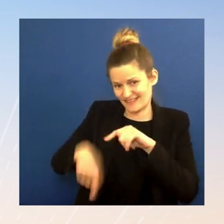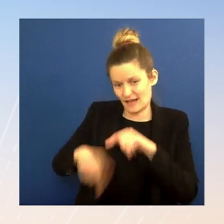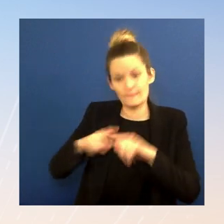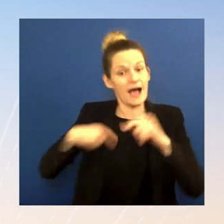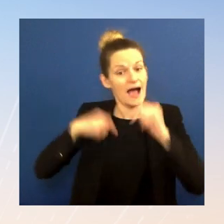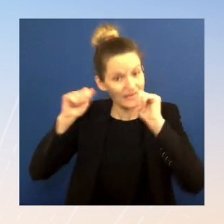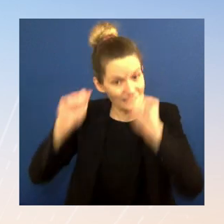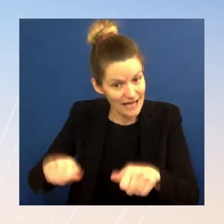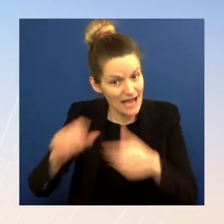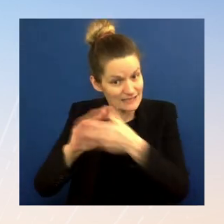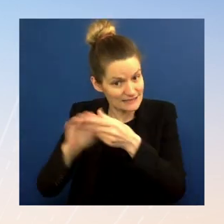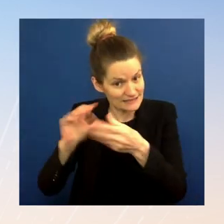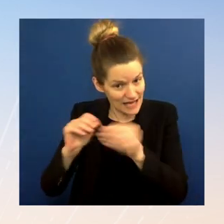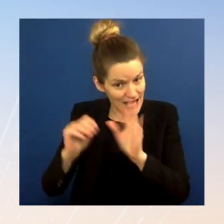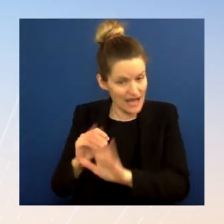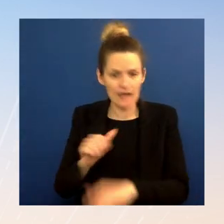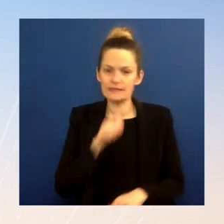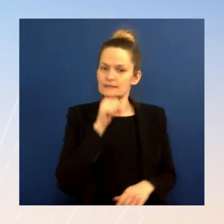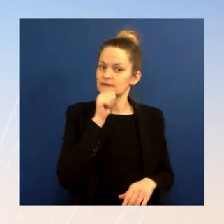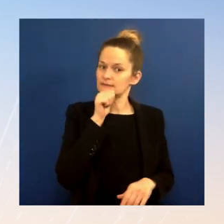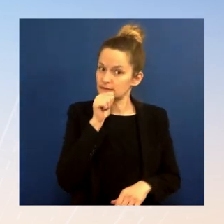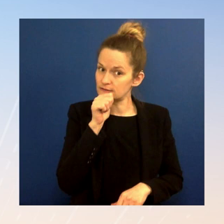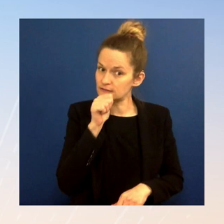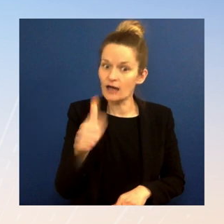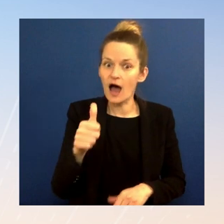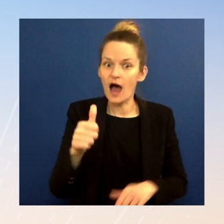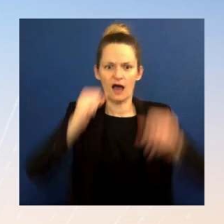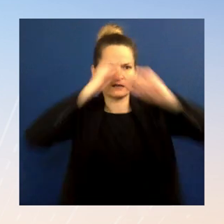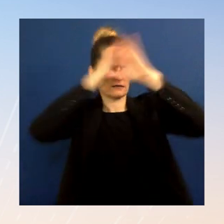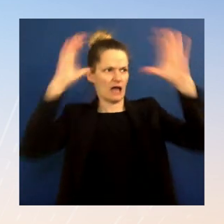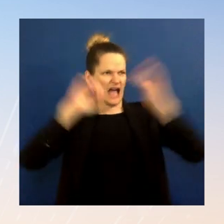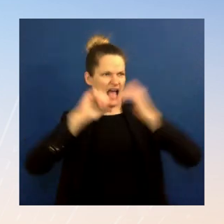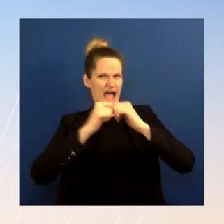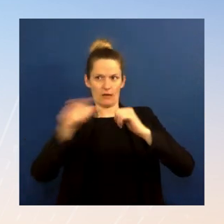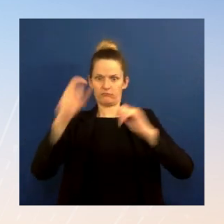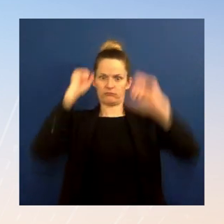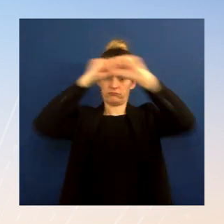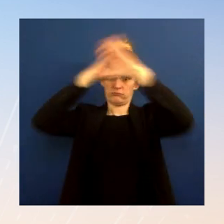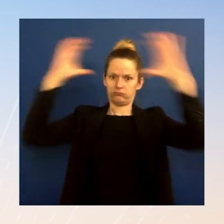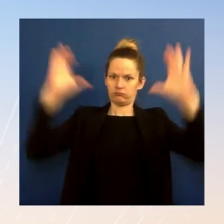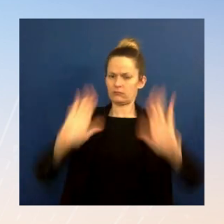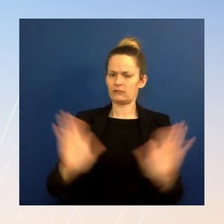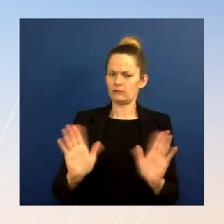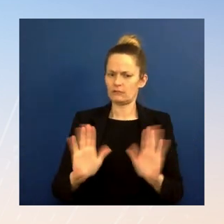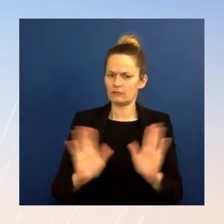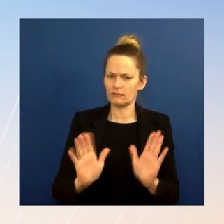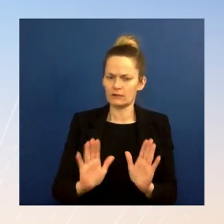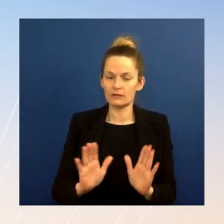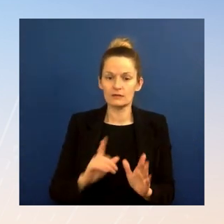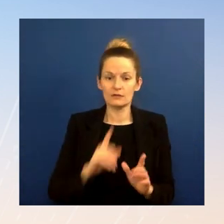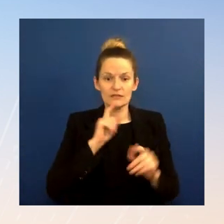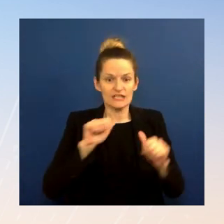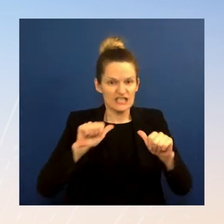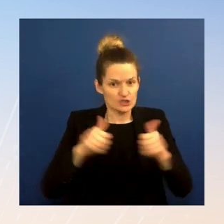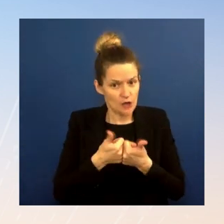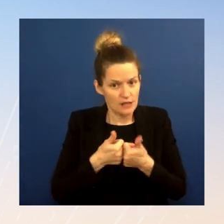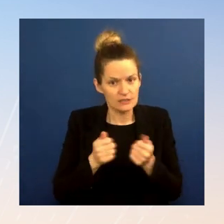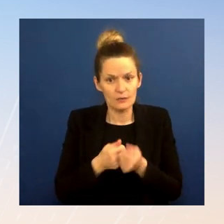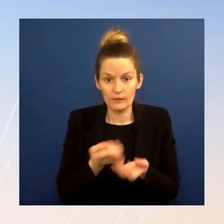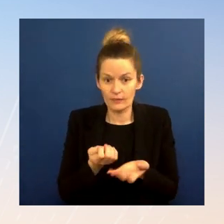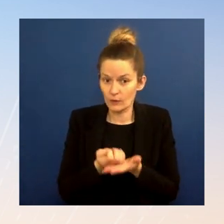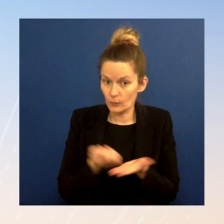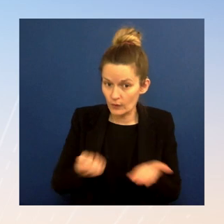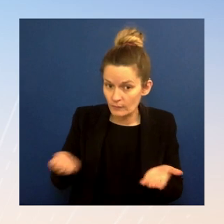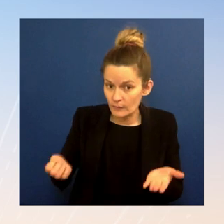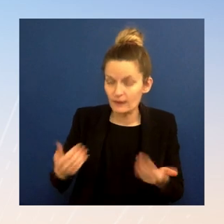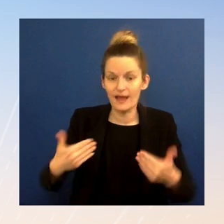with the operations of equipment, with the amount of equipment, even with MREs and food and other supplies. And, you know,